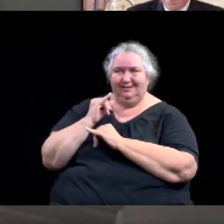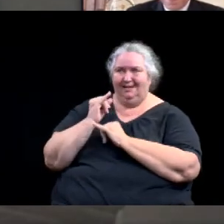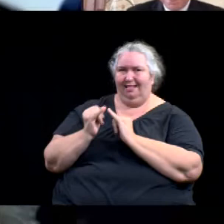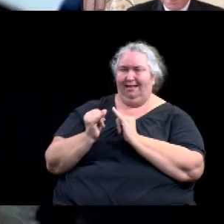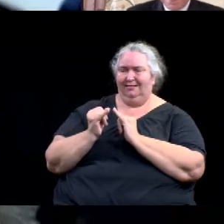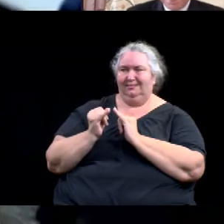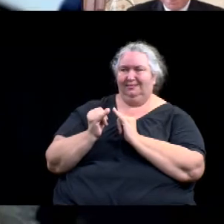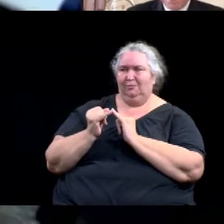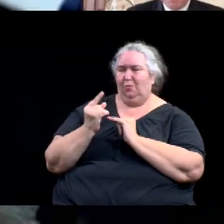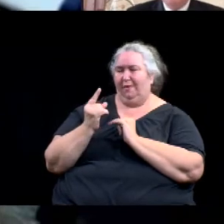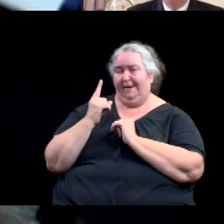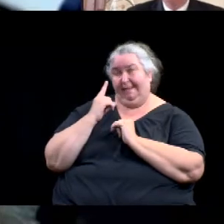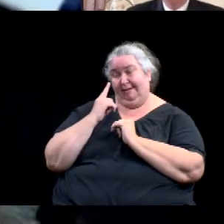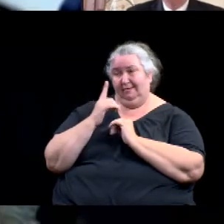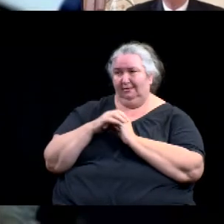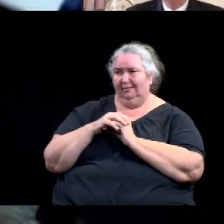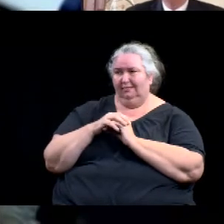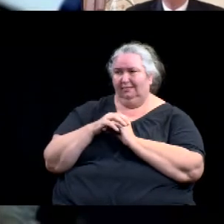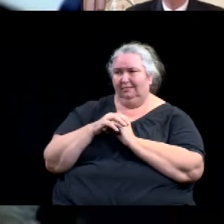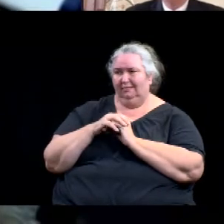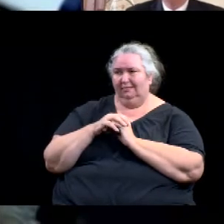Mr. Herring, are you there?